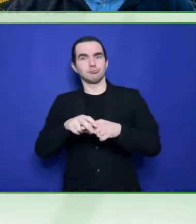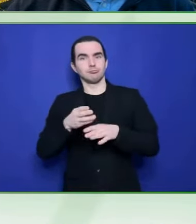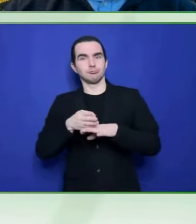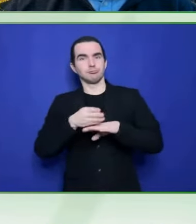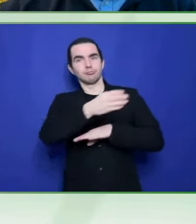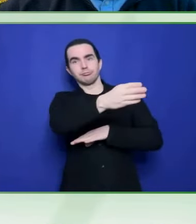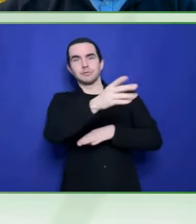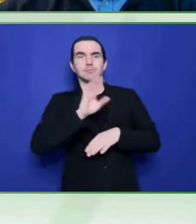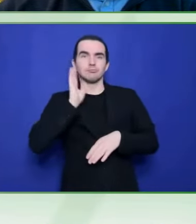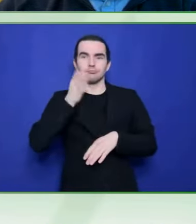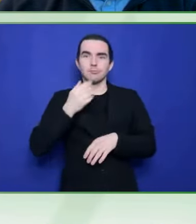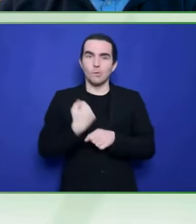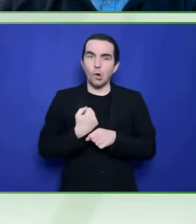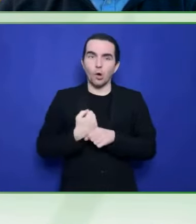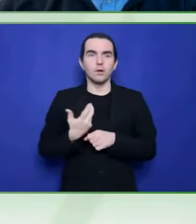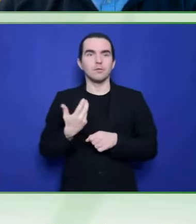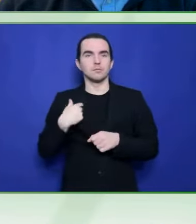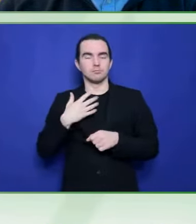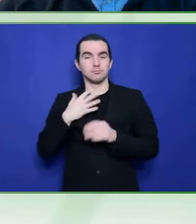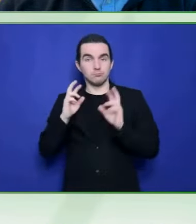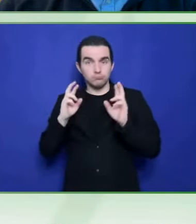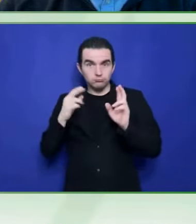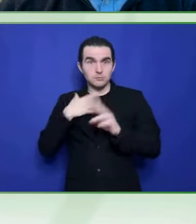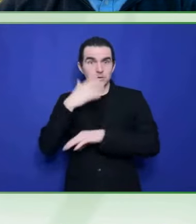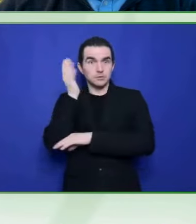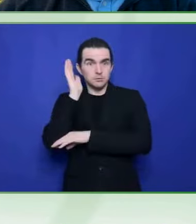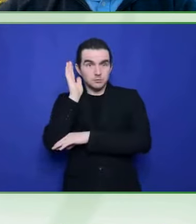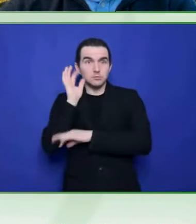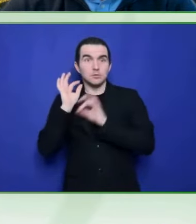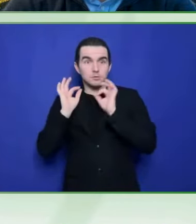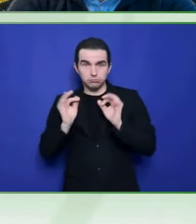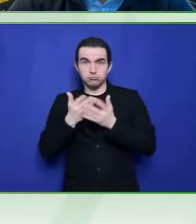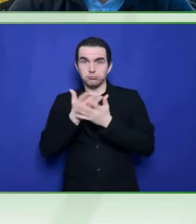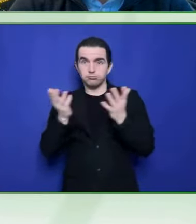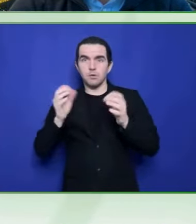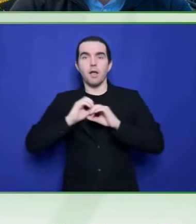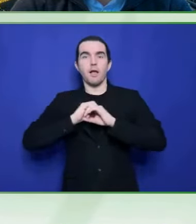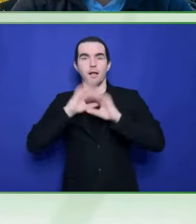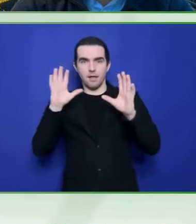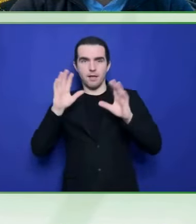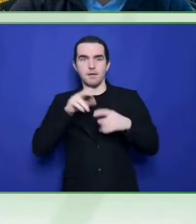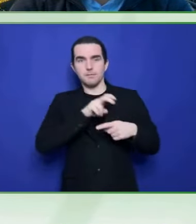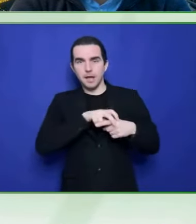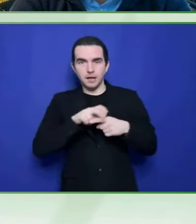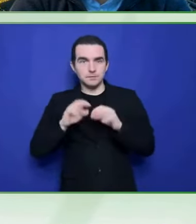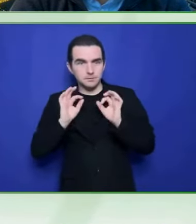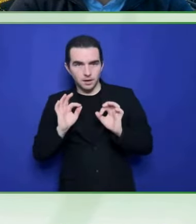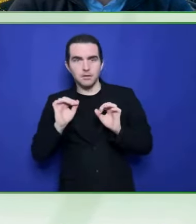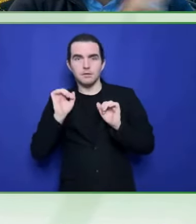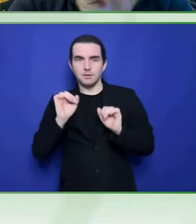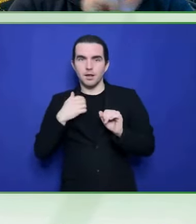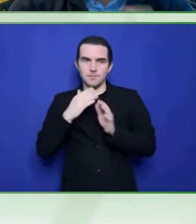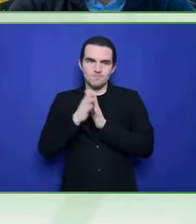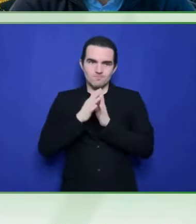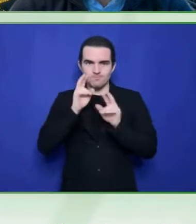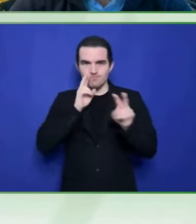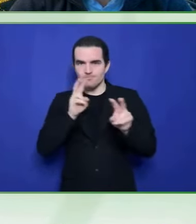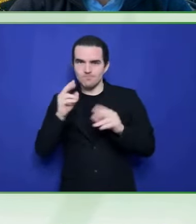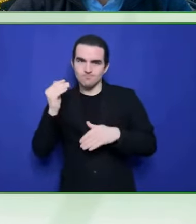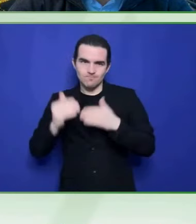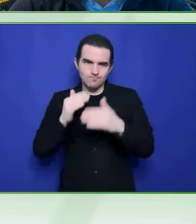continue the dialogue directly with me, you can reach out to me on Twitter with @TheoQuickWork, and that's all one